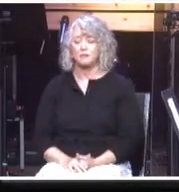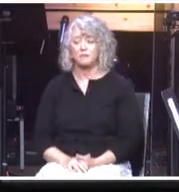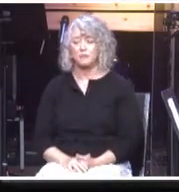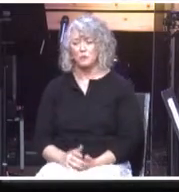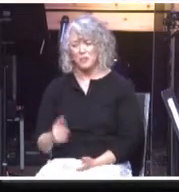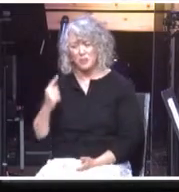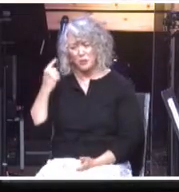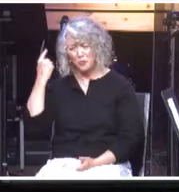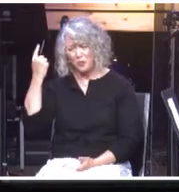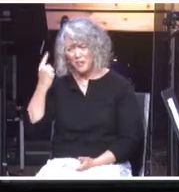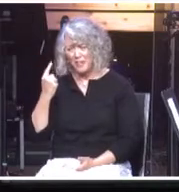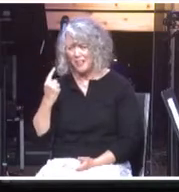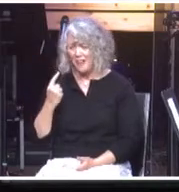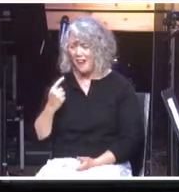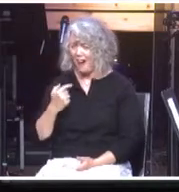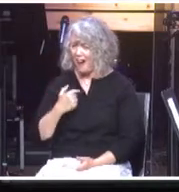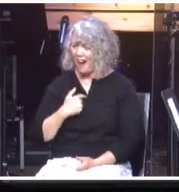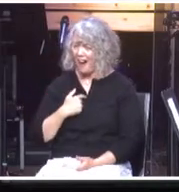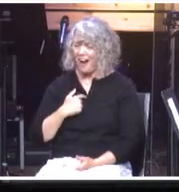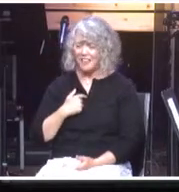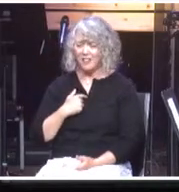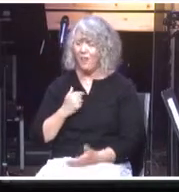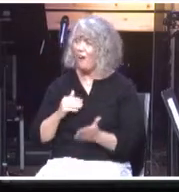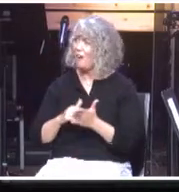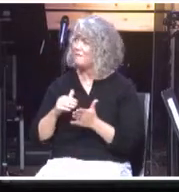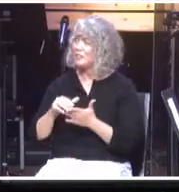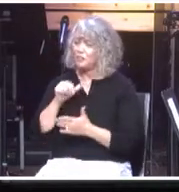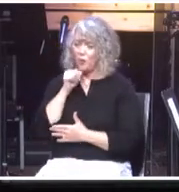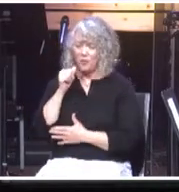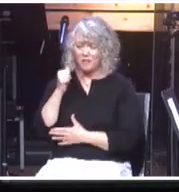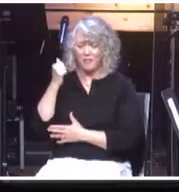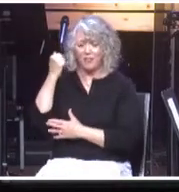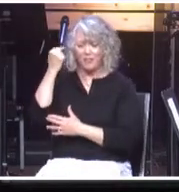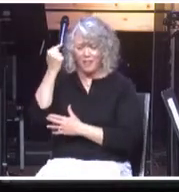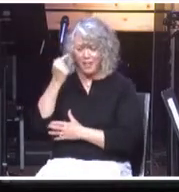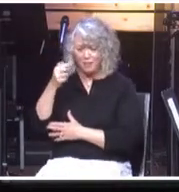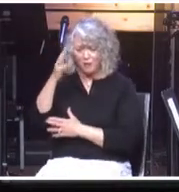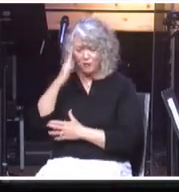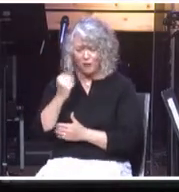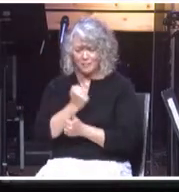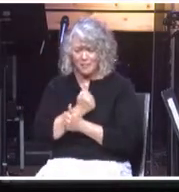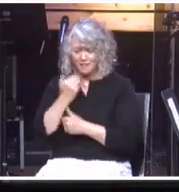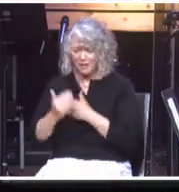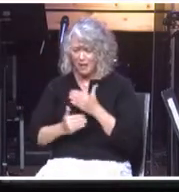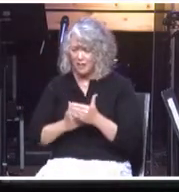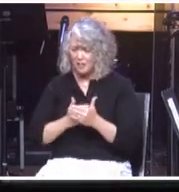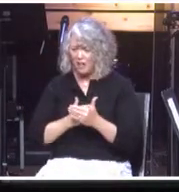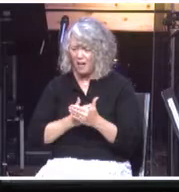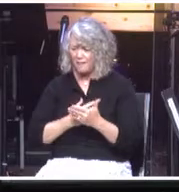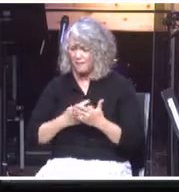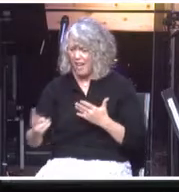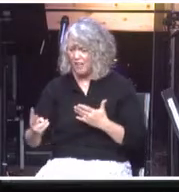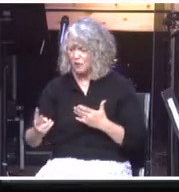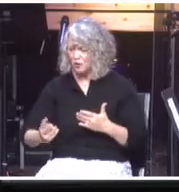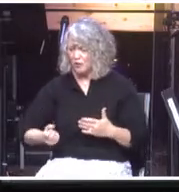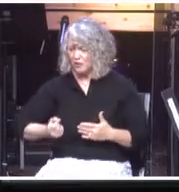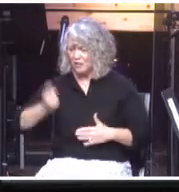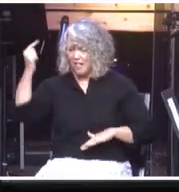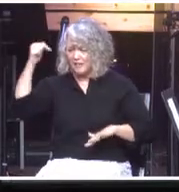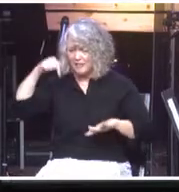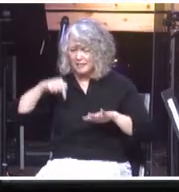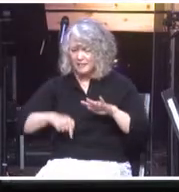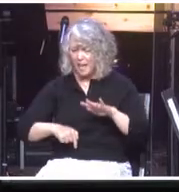standpoint, we fail to appreciate it. We forget that reality. Now again, look how David takes